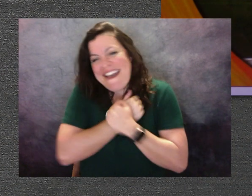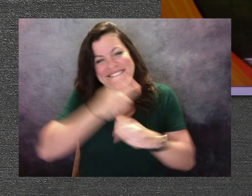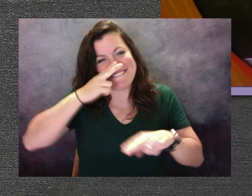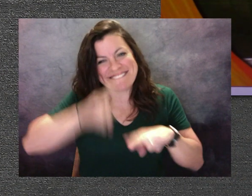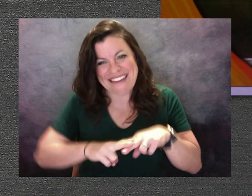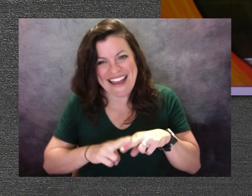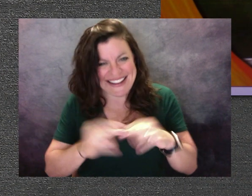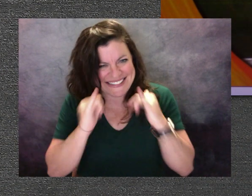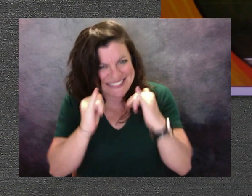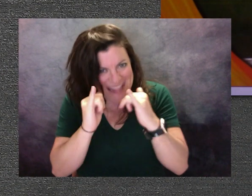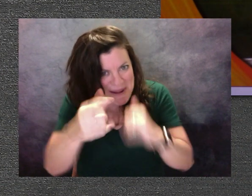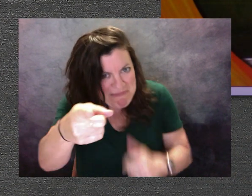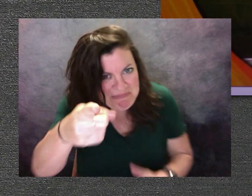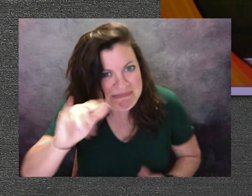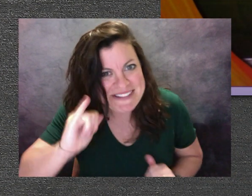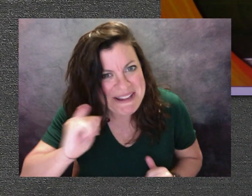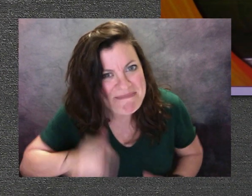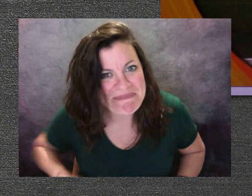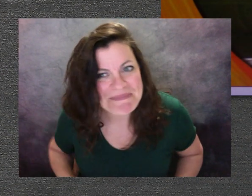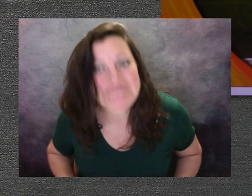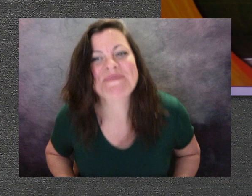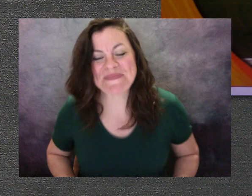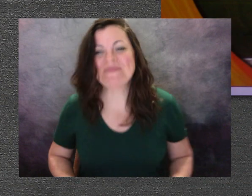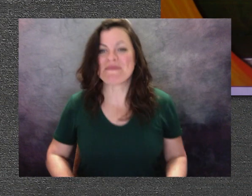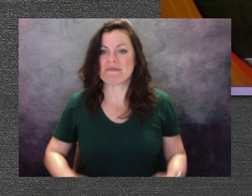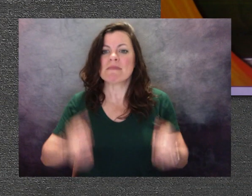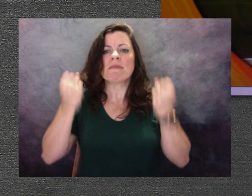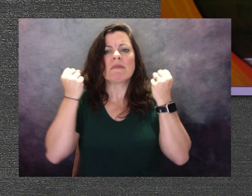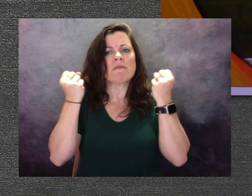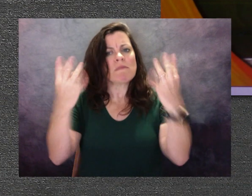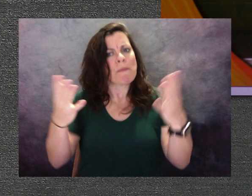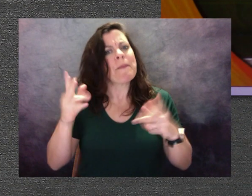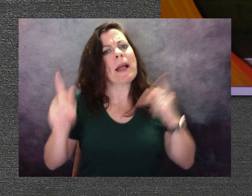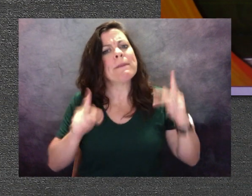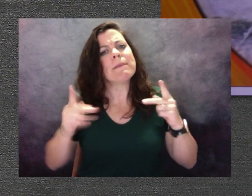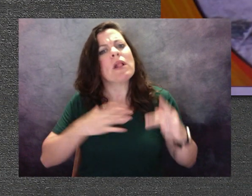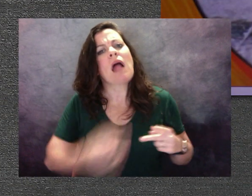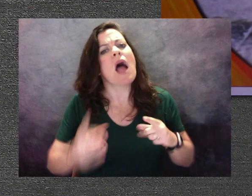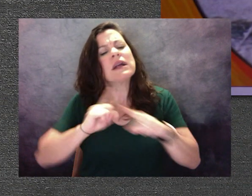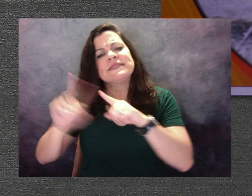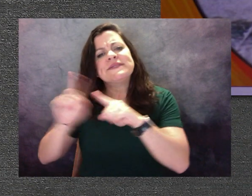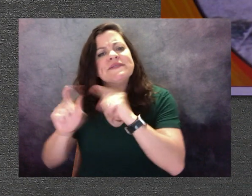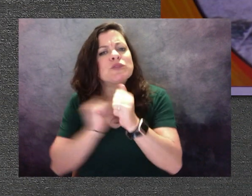water sports. Well, what's a water sport?